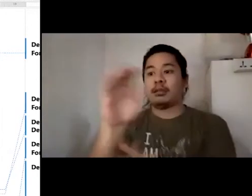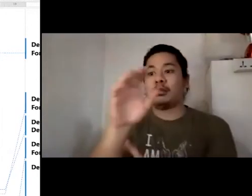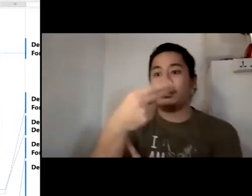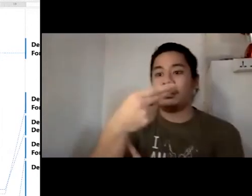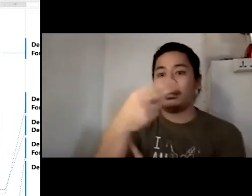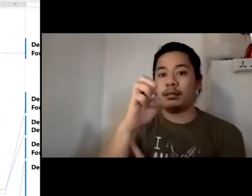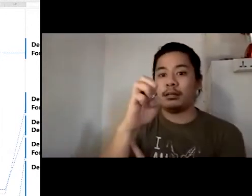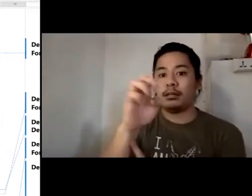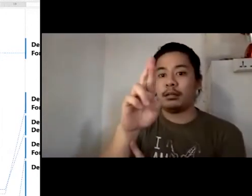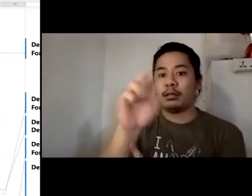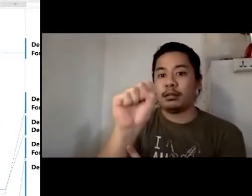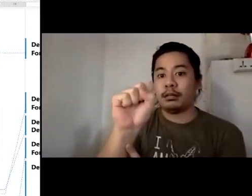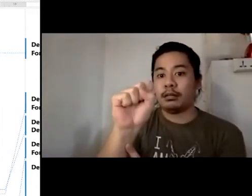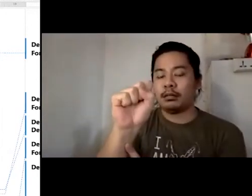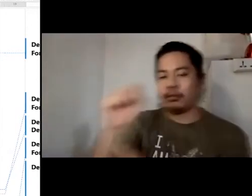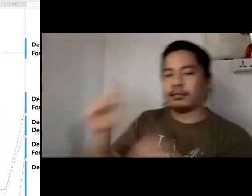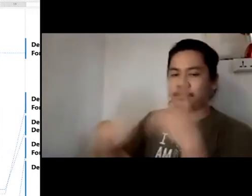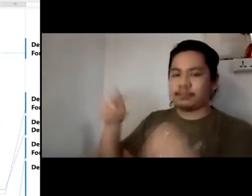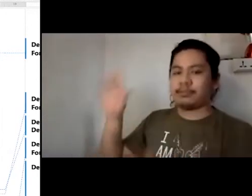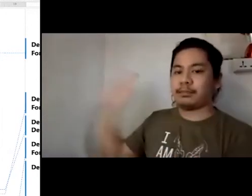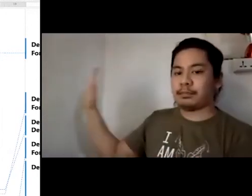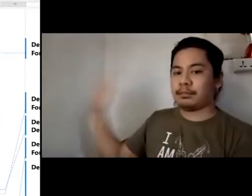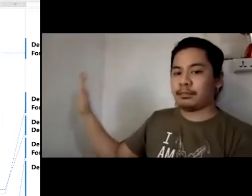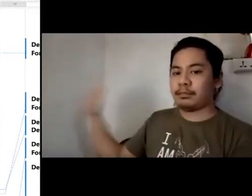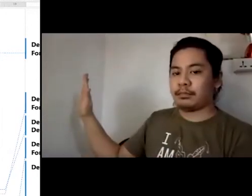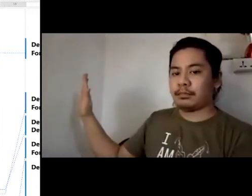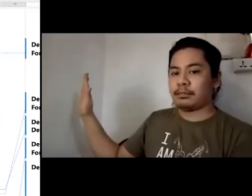It's going to be like that. If you can see mine.